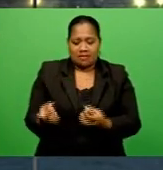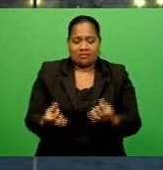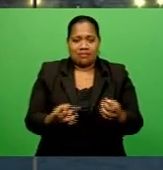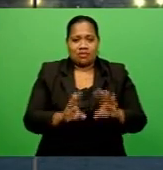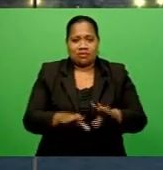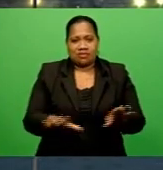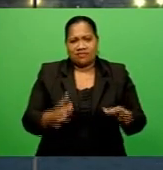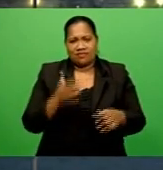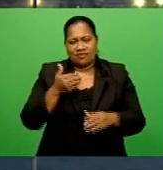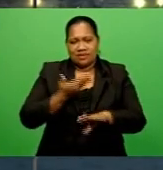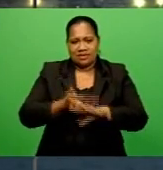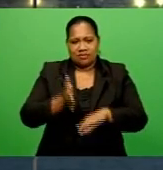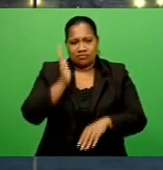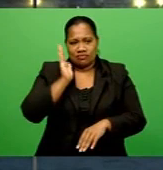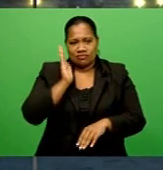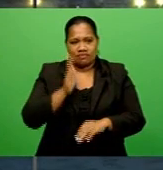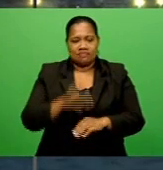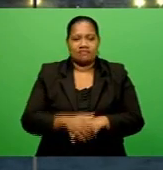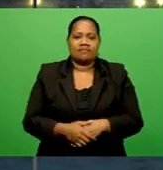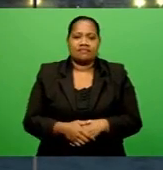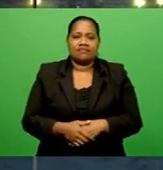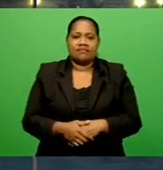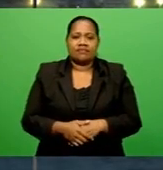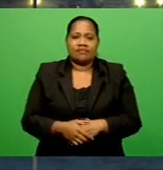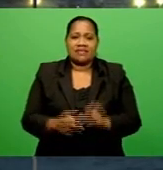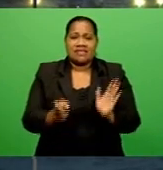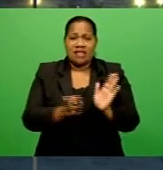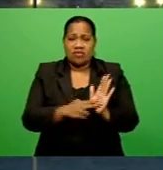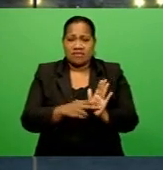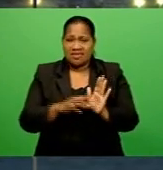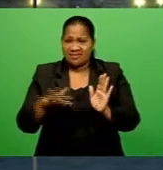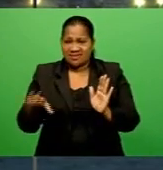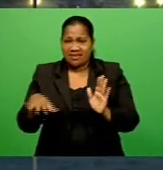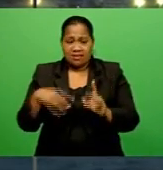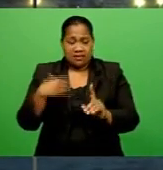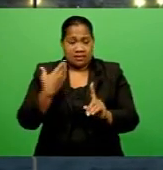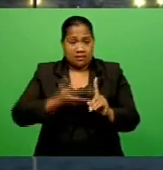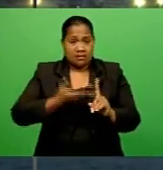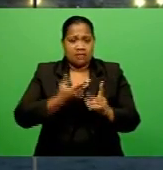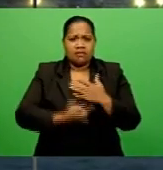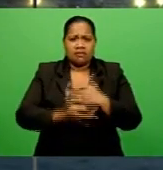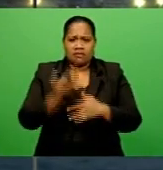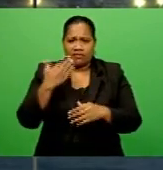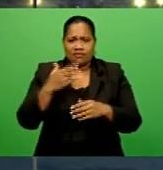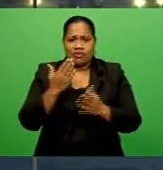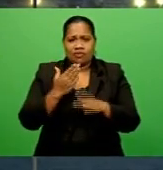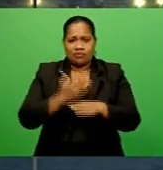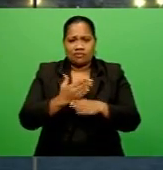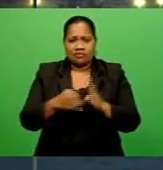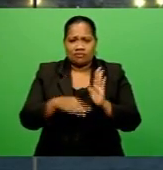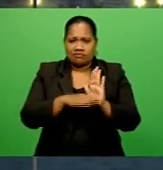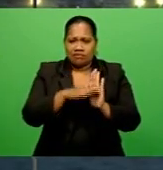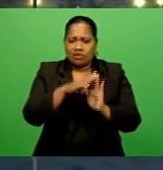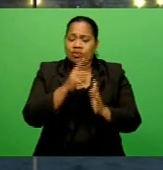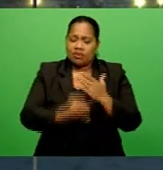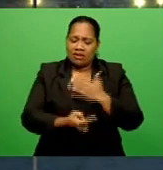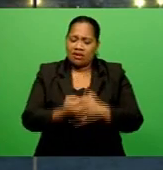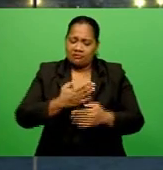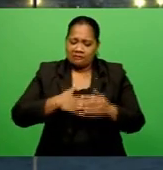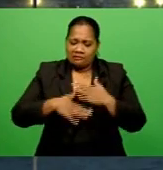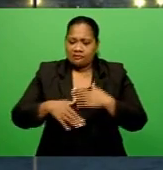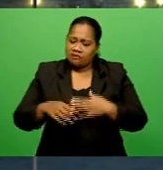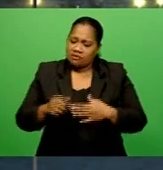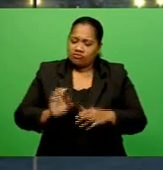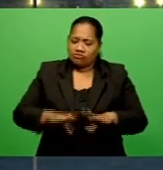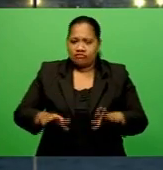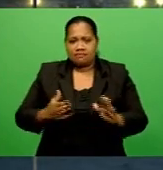school term. Naomi Senitetevo, a former hotel worker, is excited to send her children to school despite the hardships they are facing as a